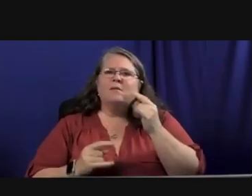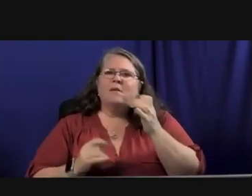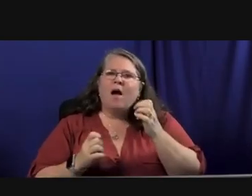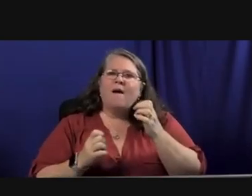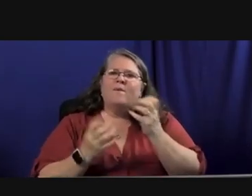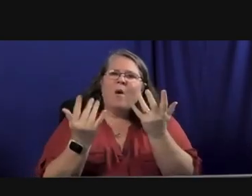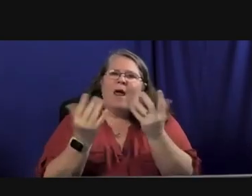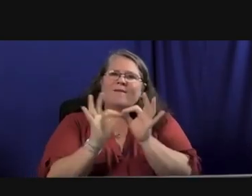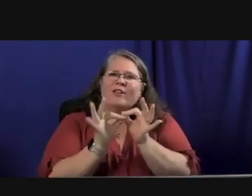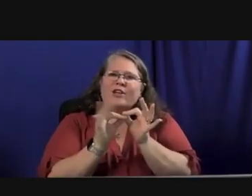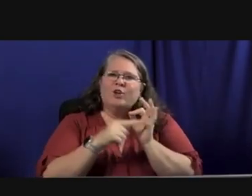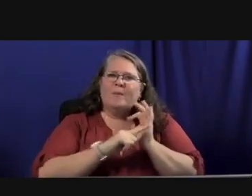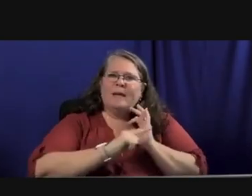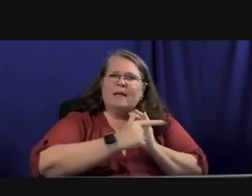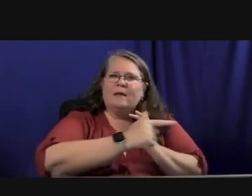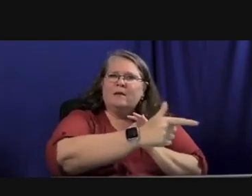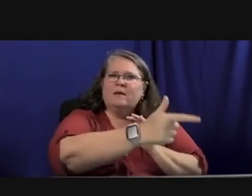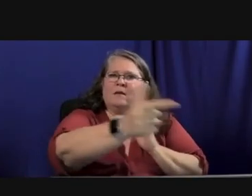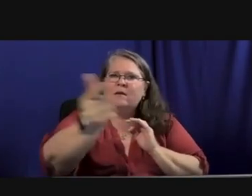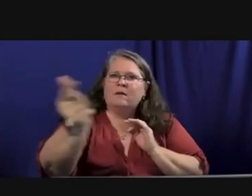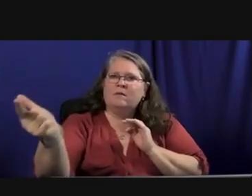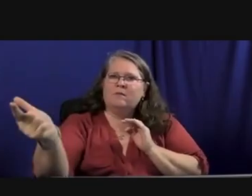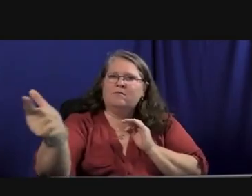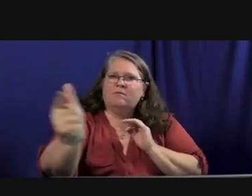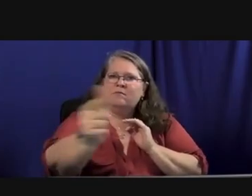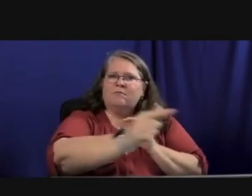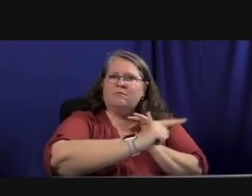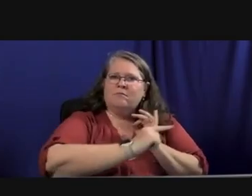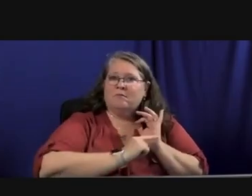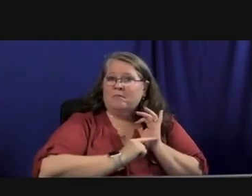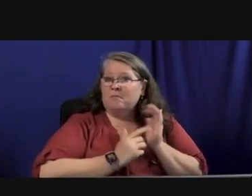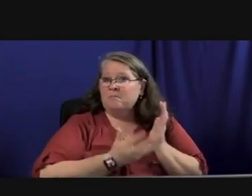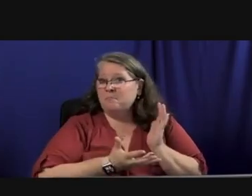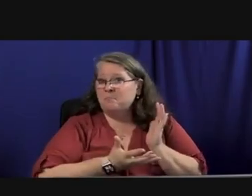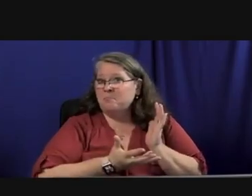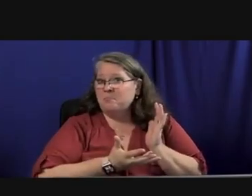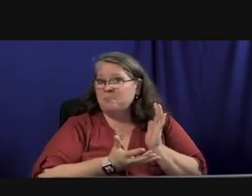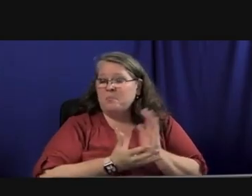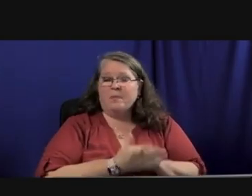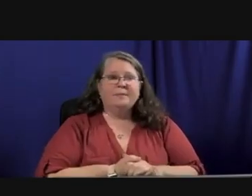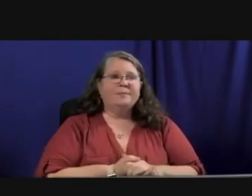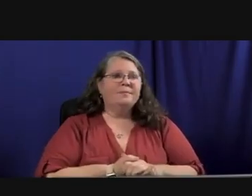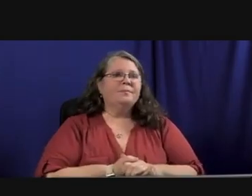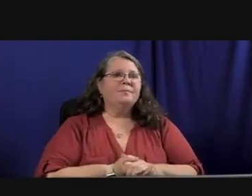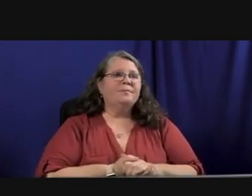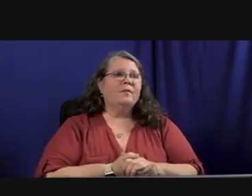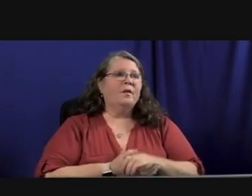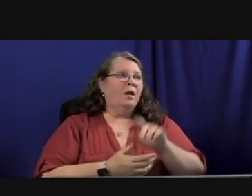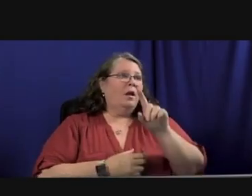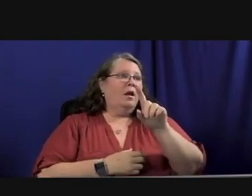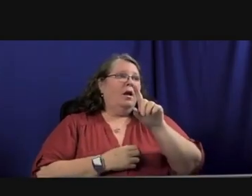So is the delay due to the client or is it due to the interpreting process?